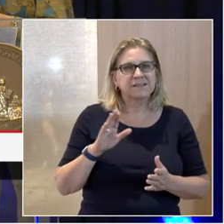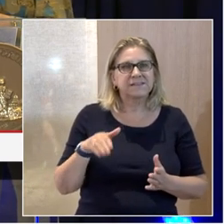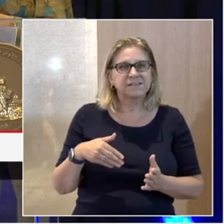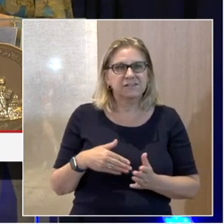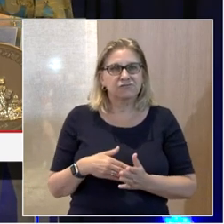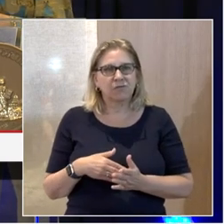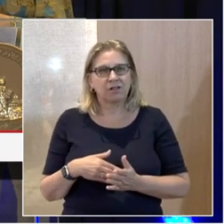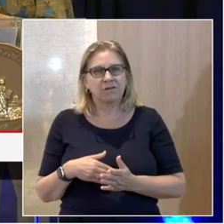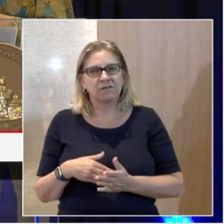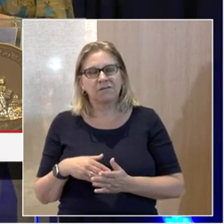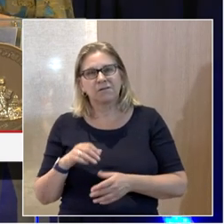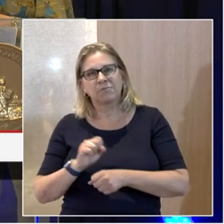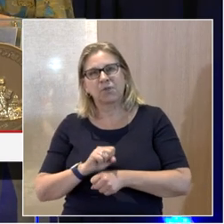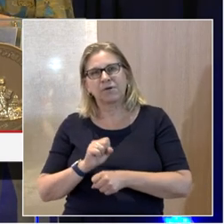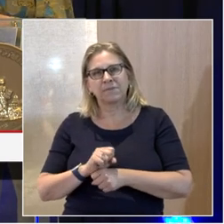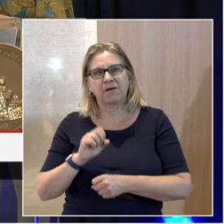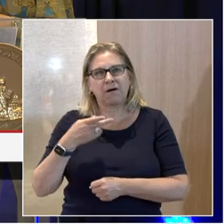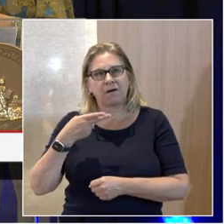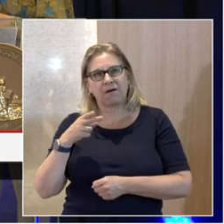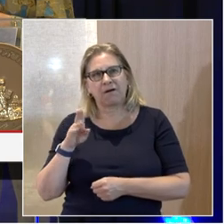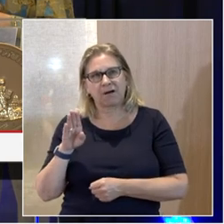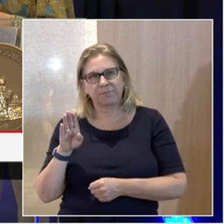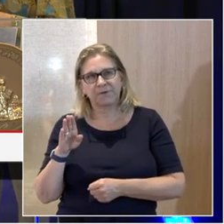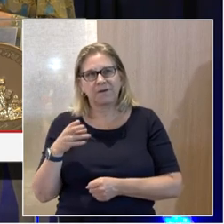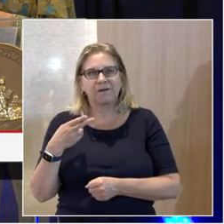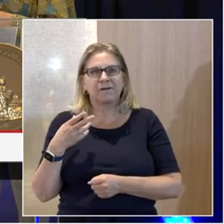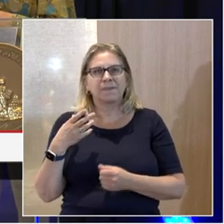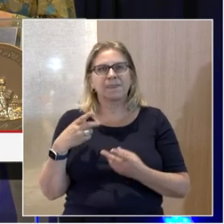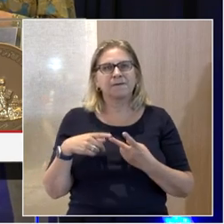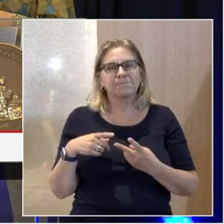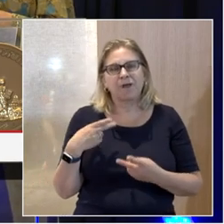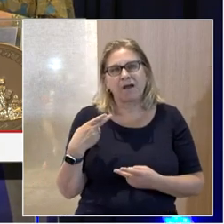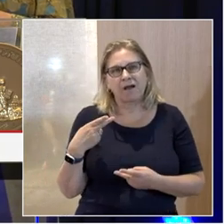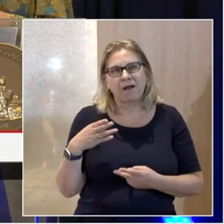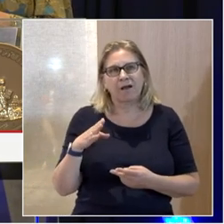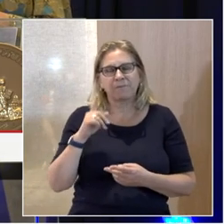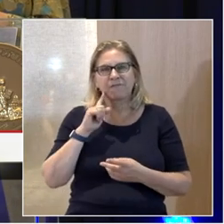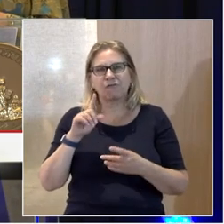Hub for Cultural Activities, A Livable Neighborhood.